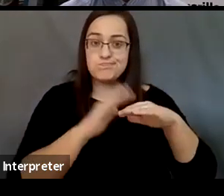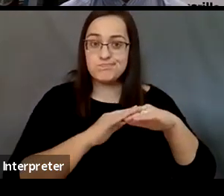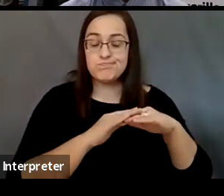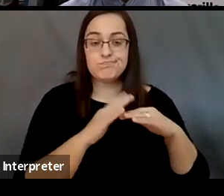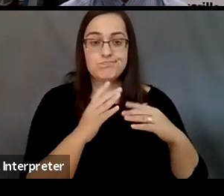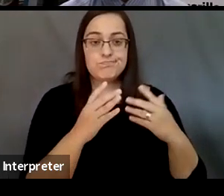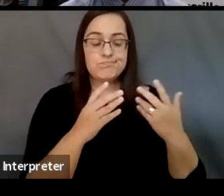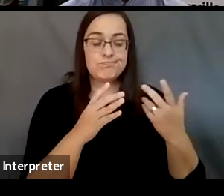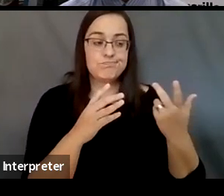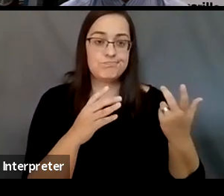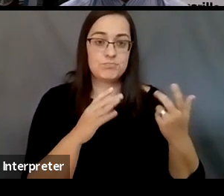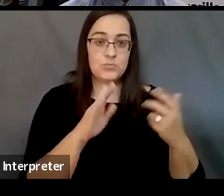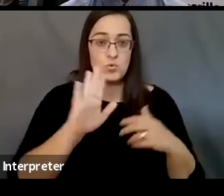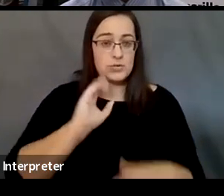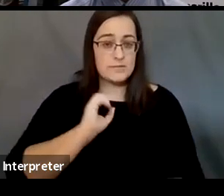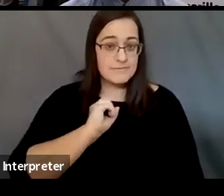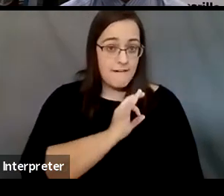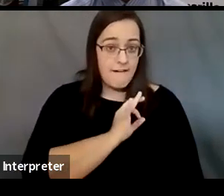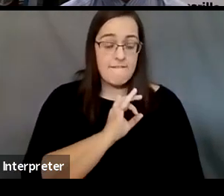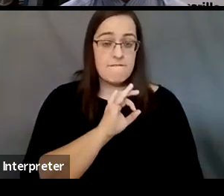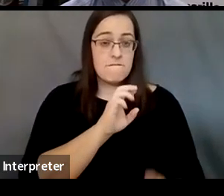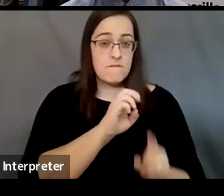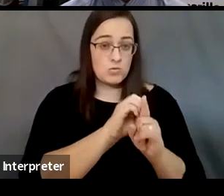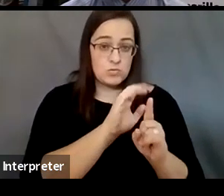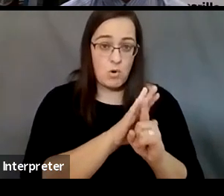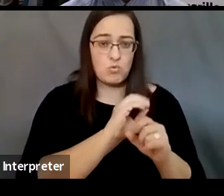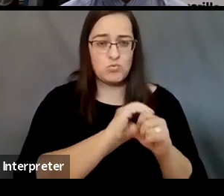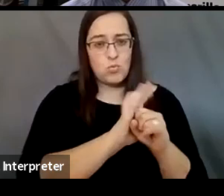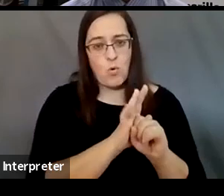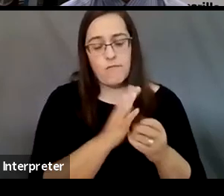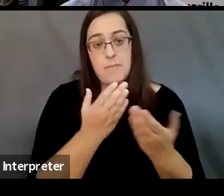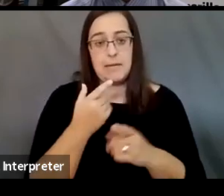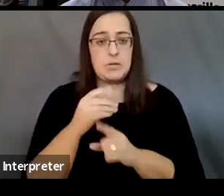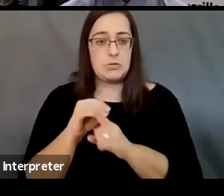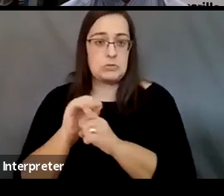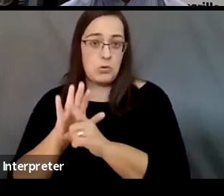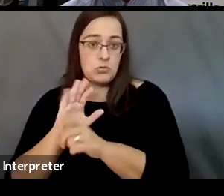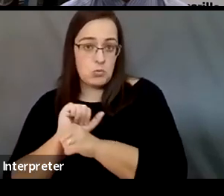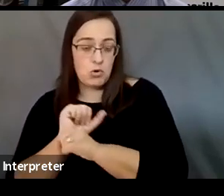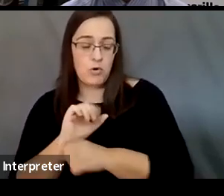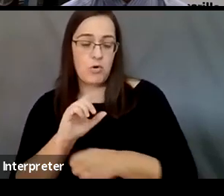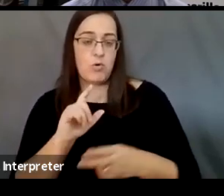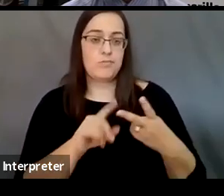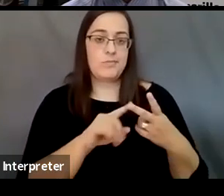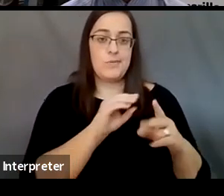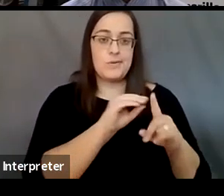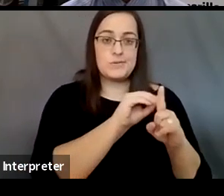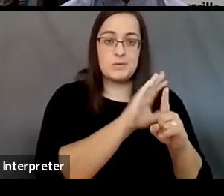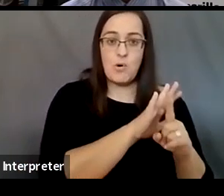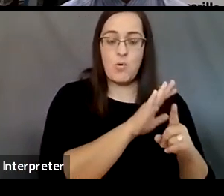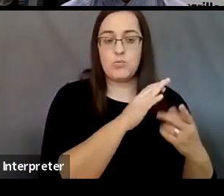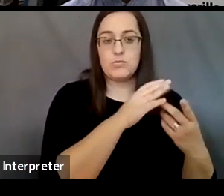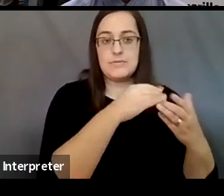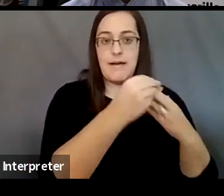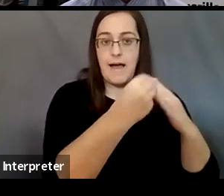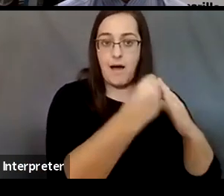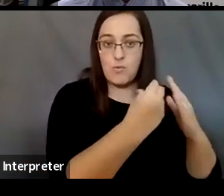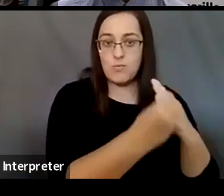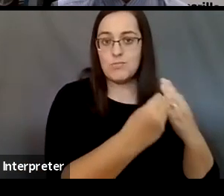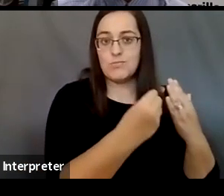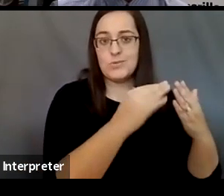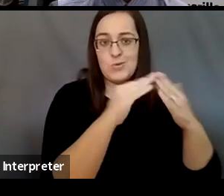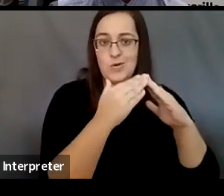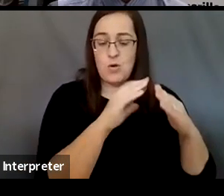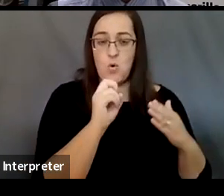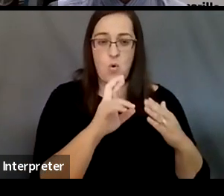in your staff exposure, whether from work or personal time, or are we kind of holding steady where